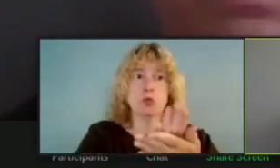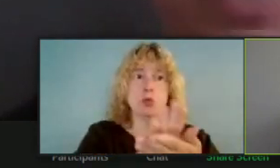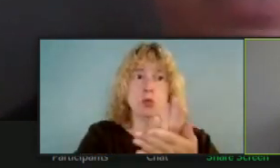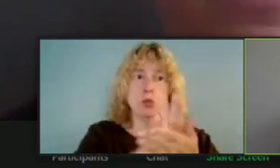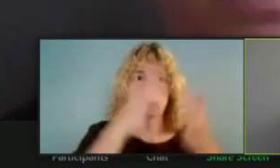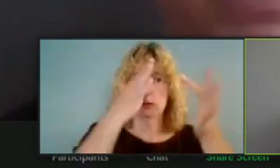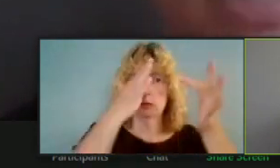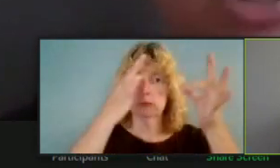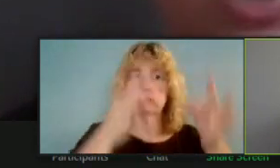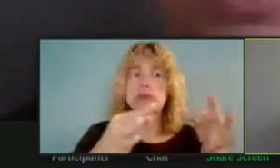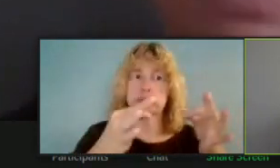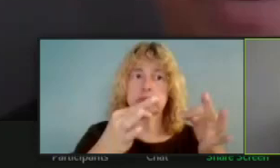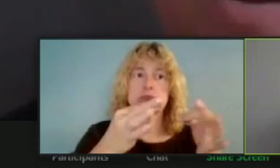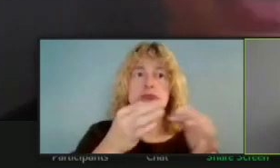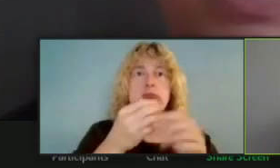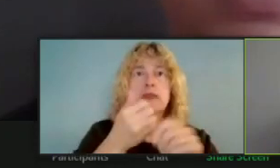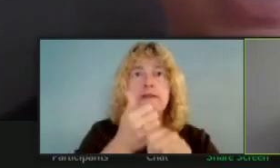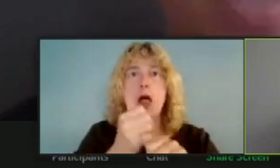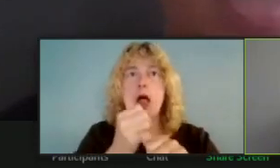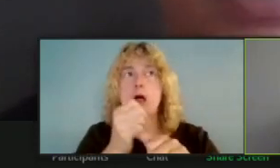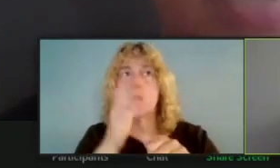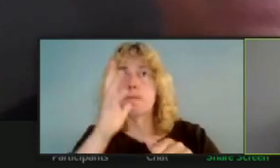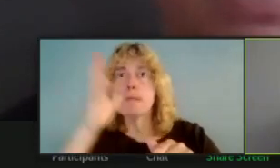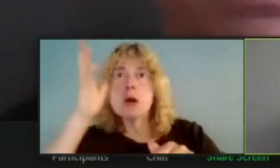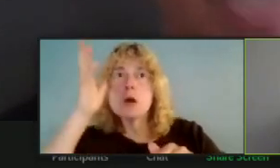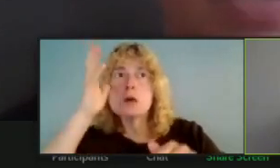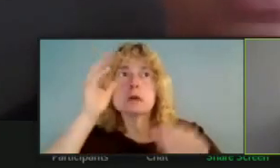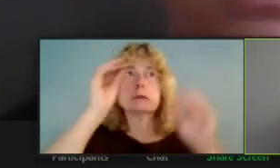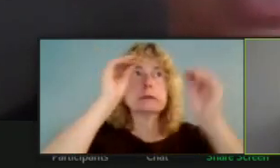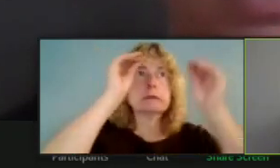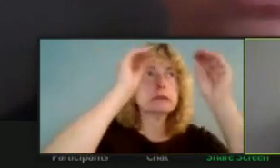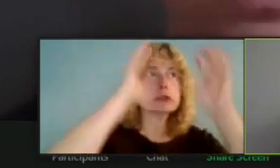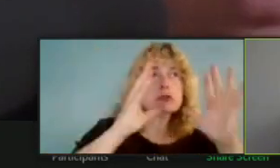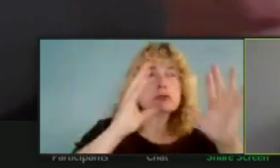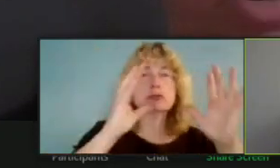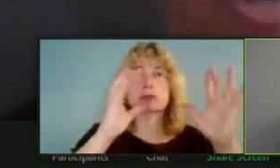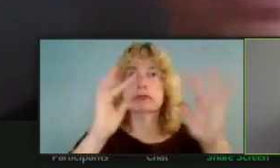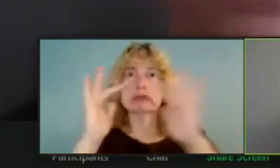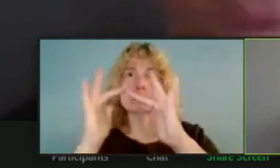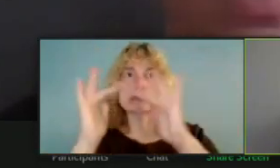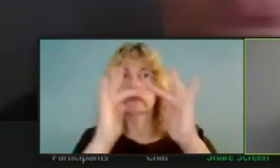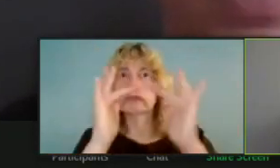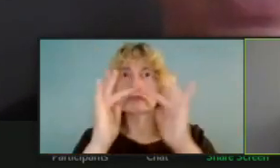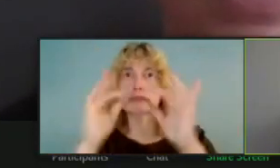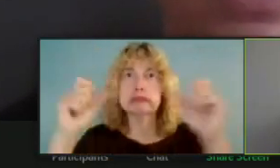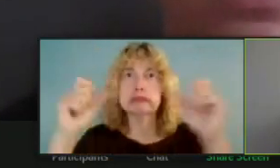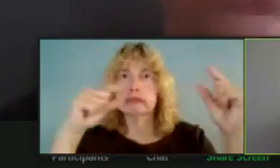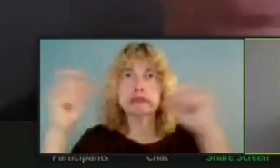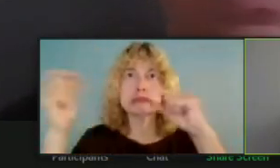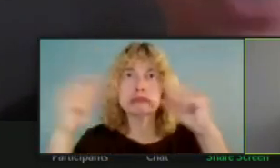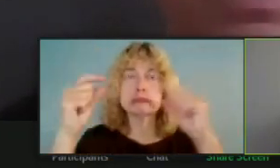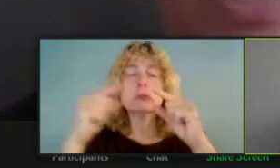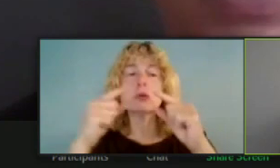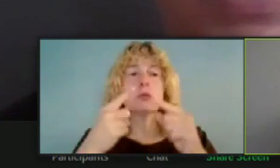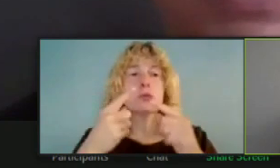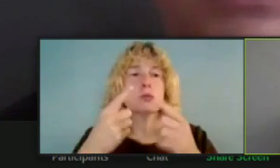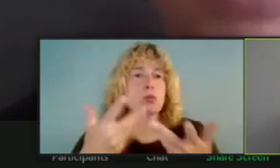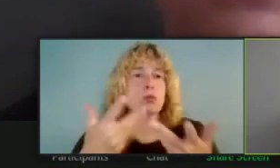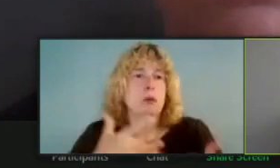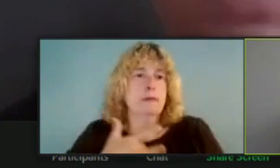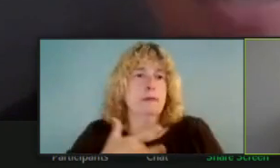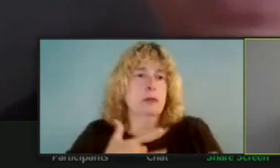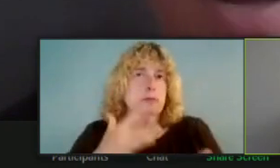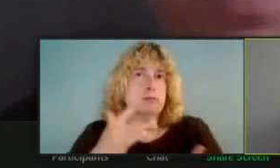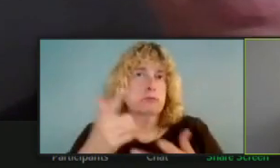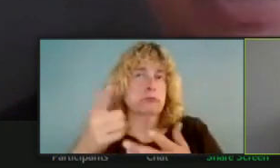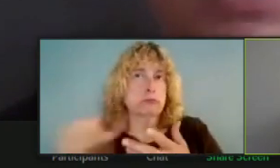with input from teachers and parents and adopted by the school board. The requirement is,